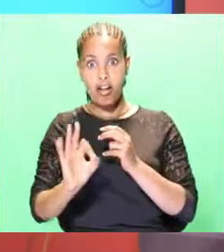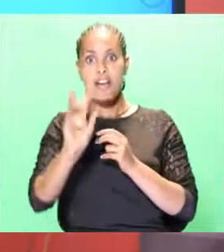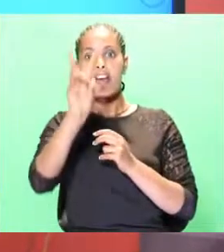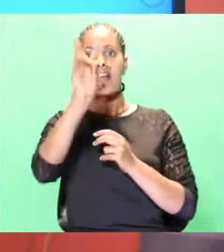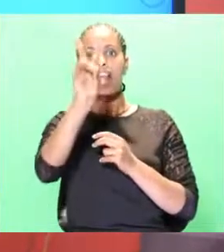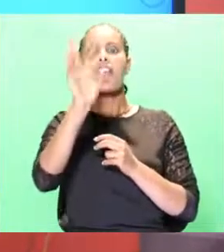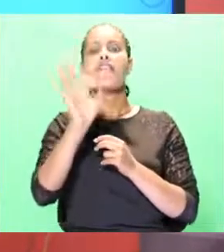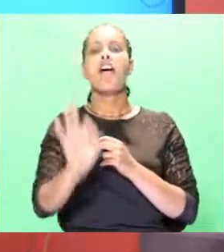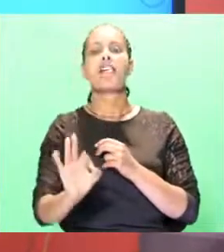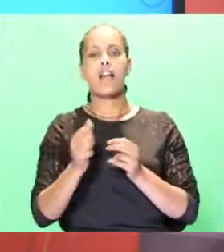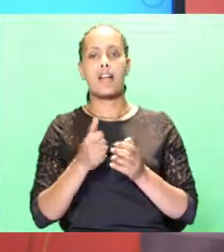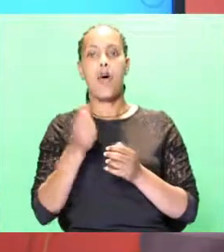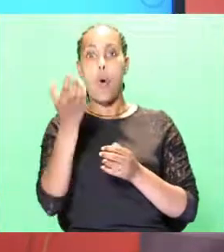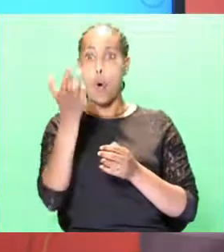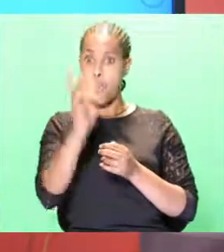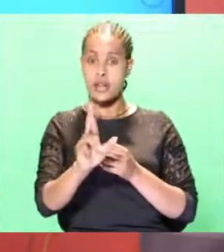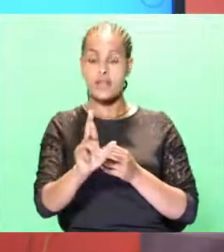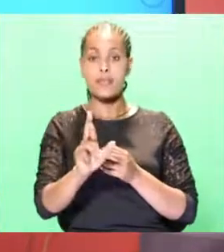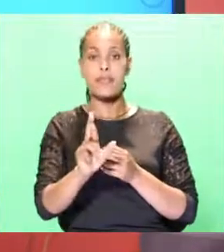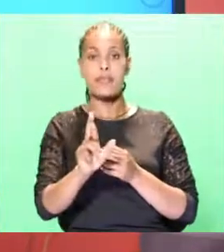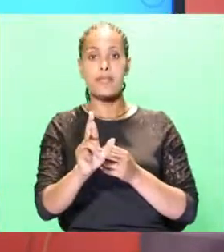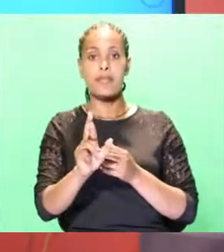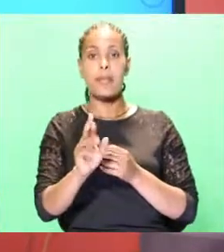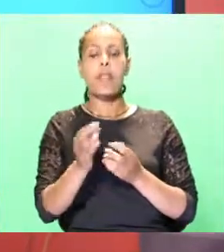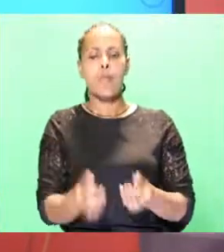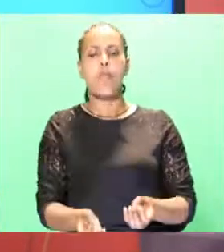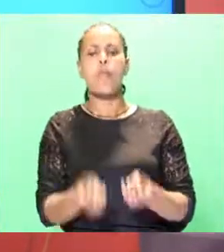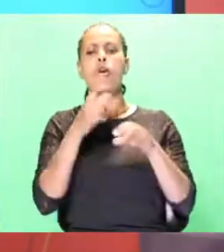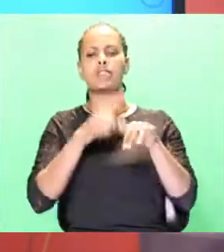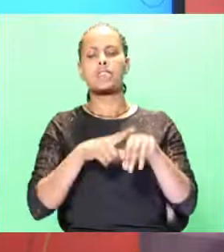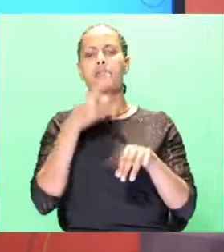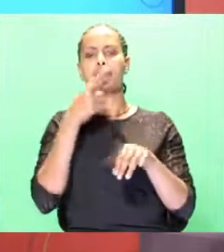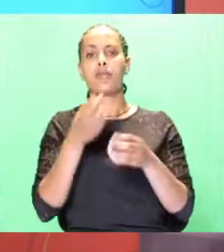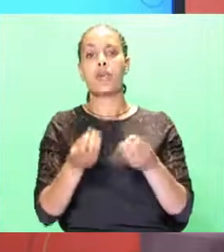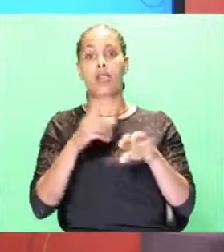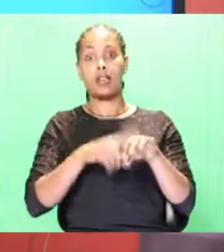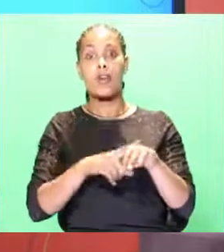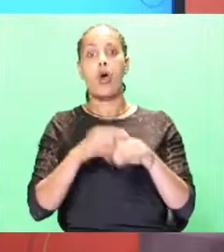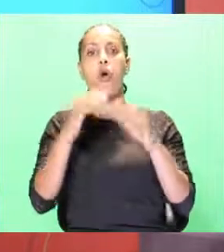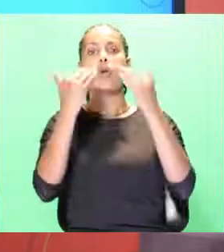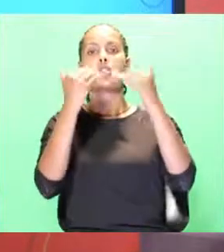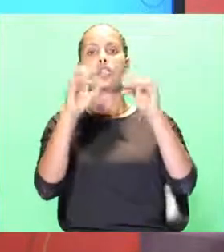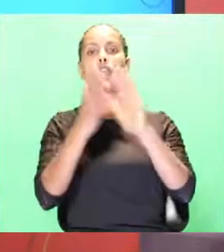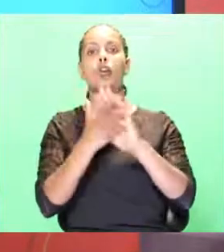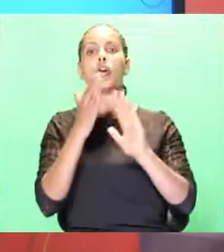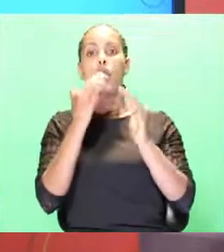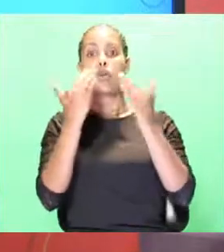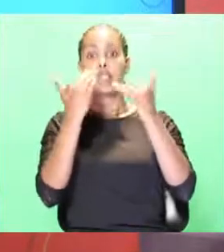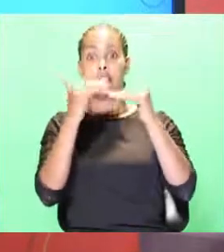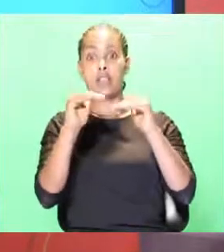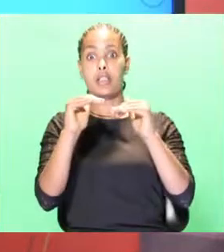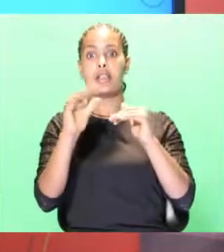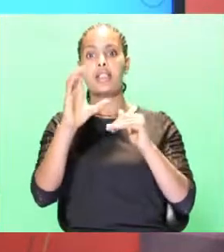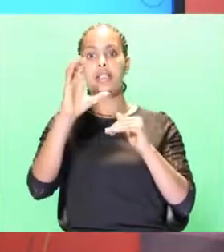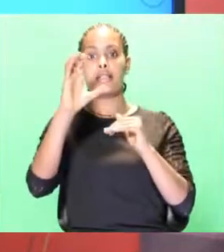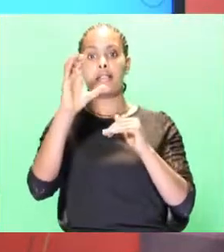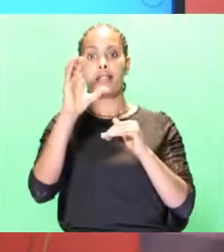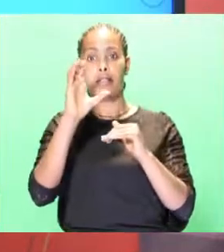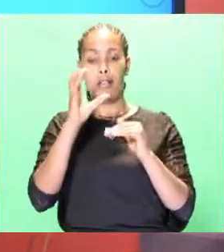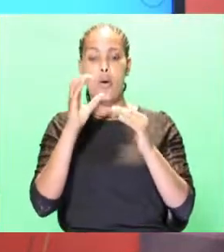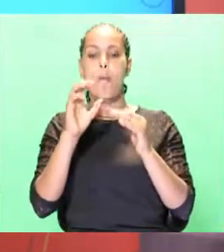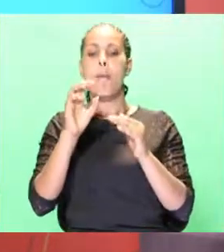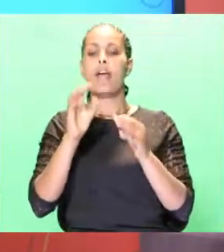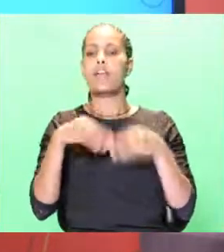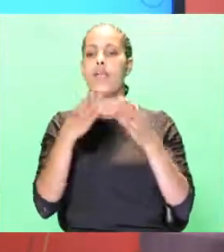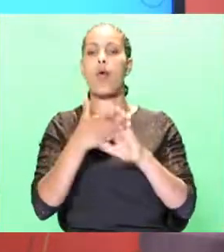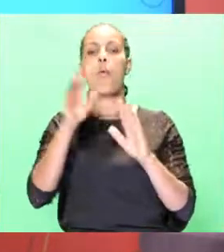V final, or most of the time concentration of a solution is given by